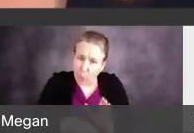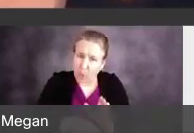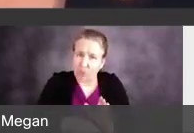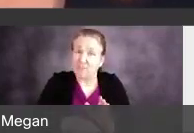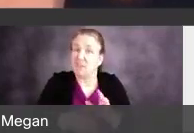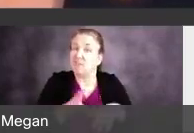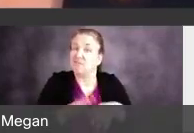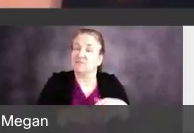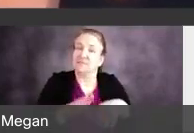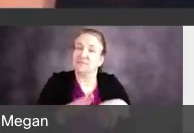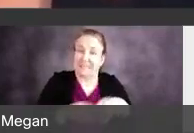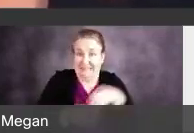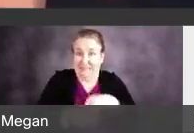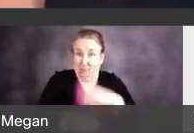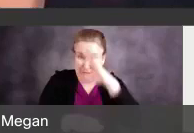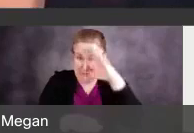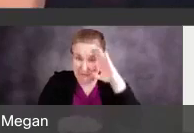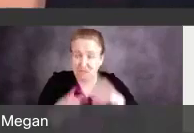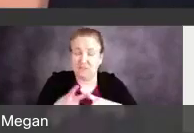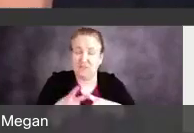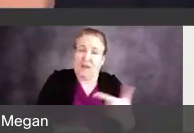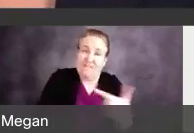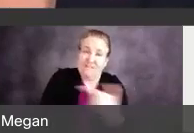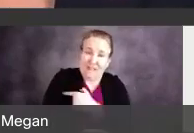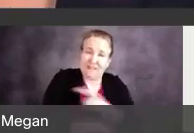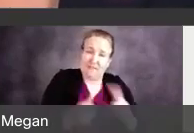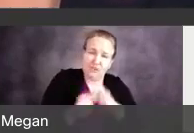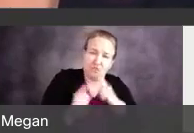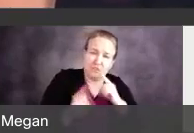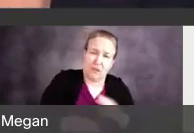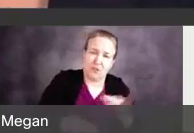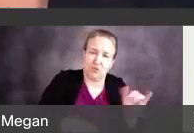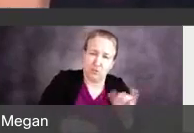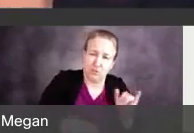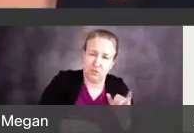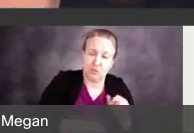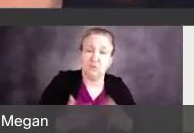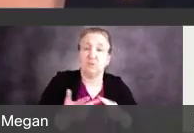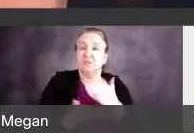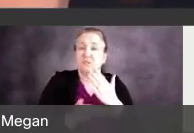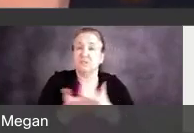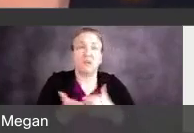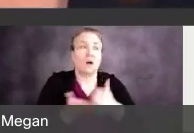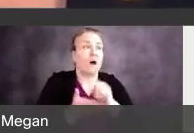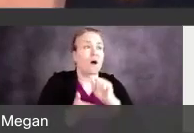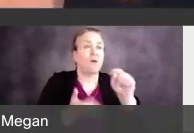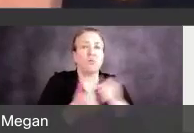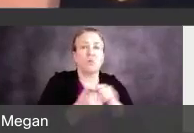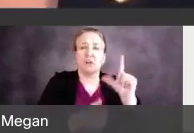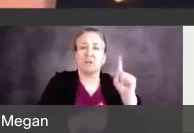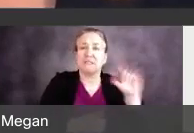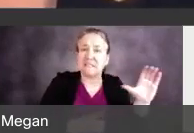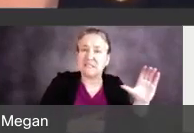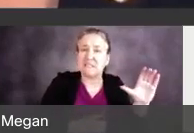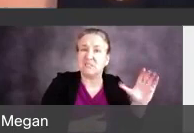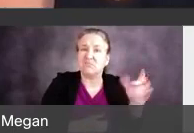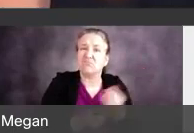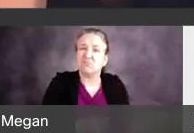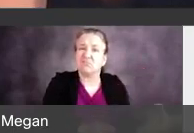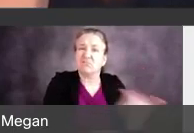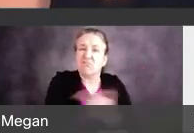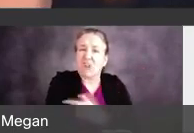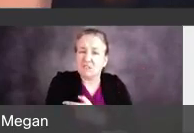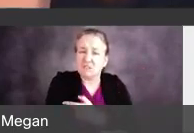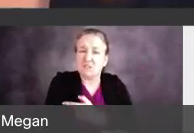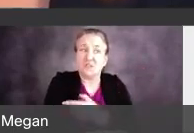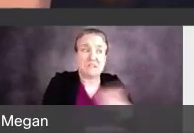helped the county in vaccinating first responders. Some are actually helping in some of our long-term care facilities that weren't